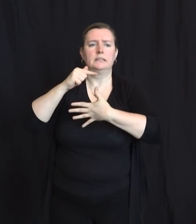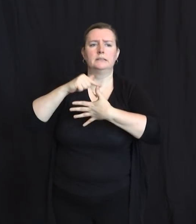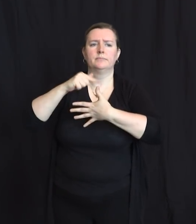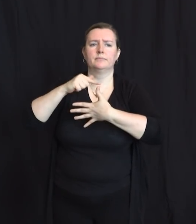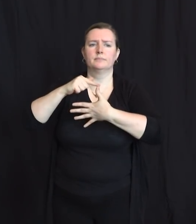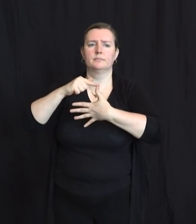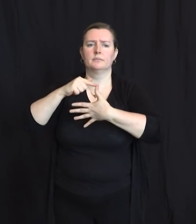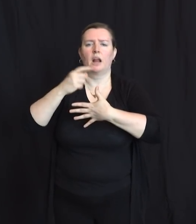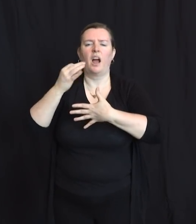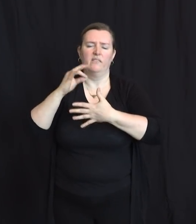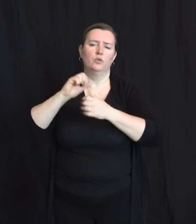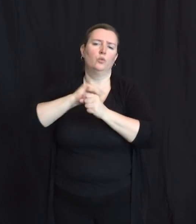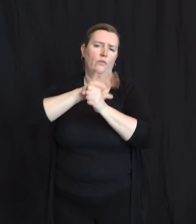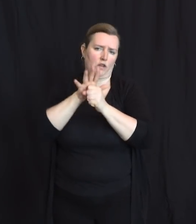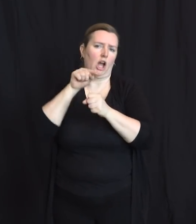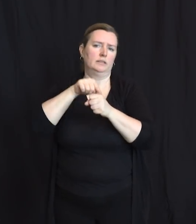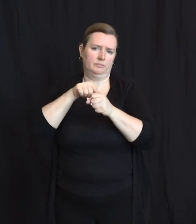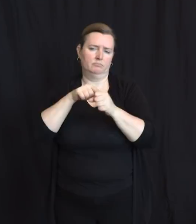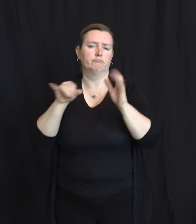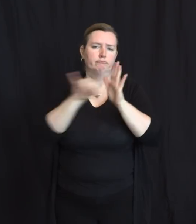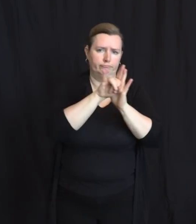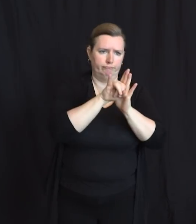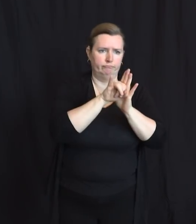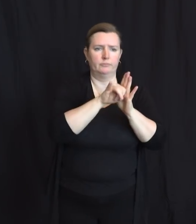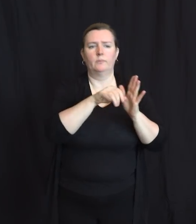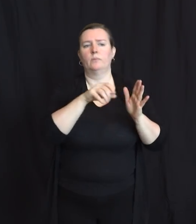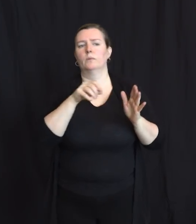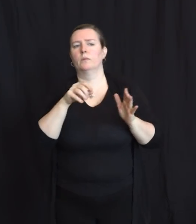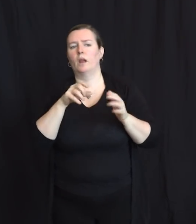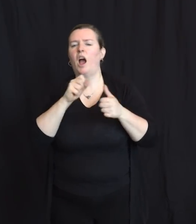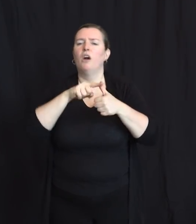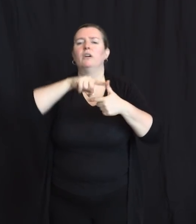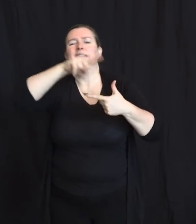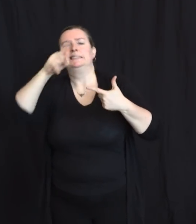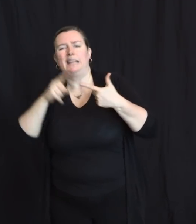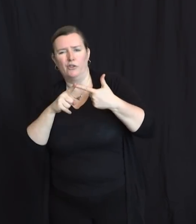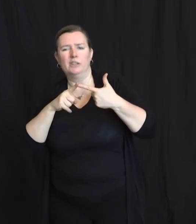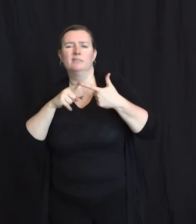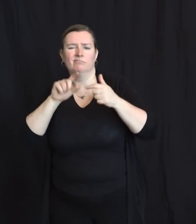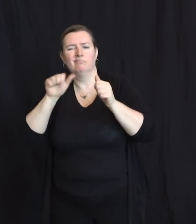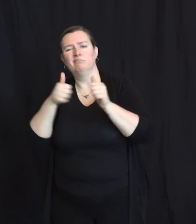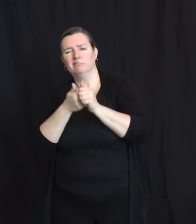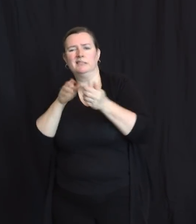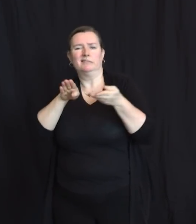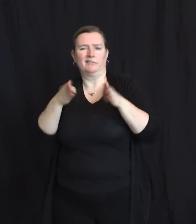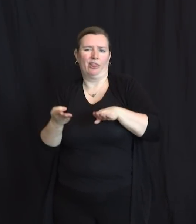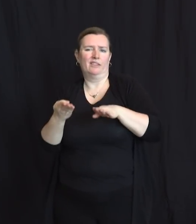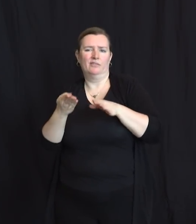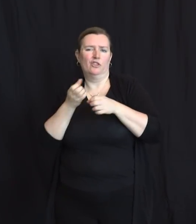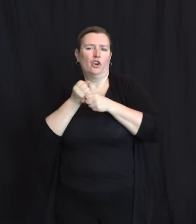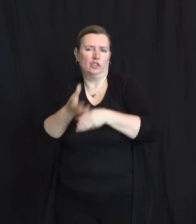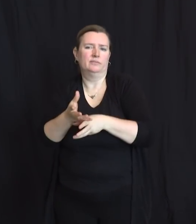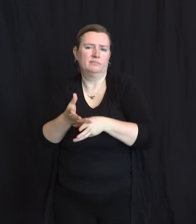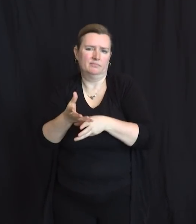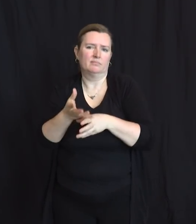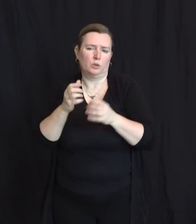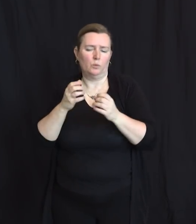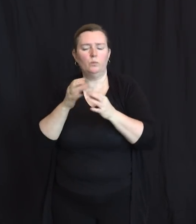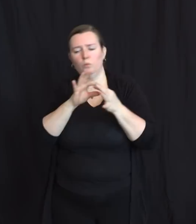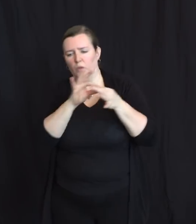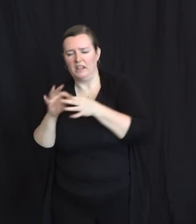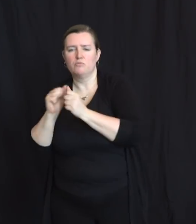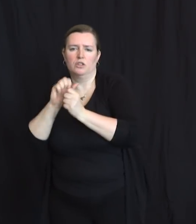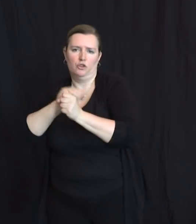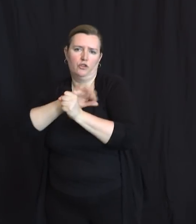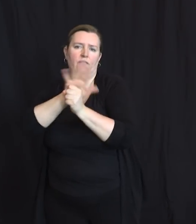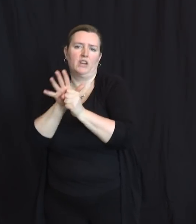COVID-19 and or a secondary diagnosis associated with COVID-19.